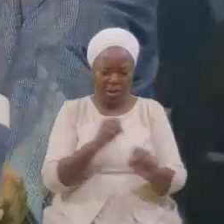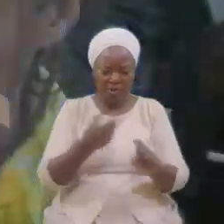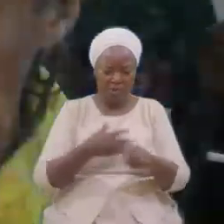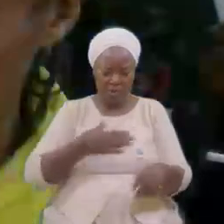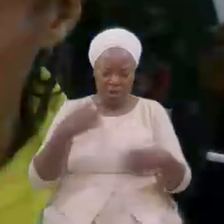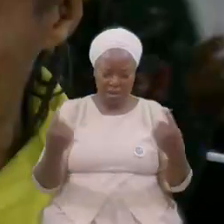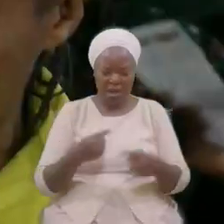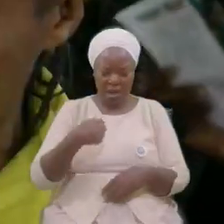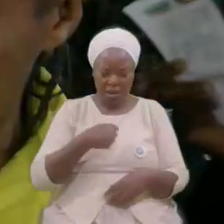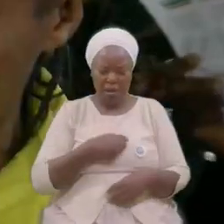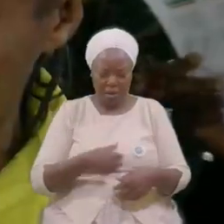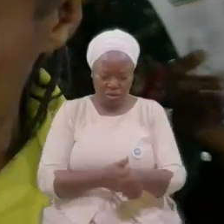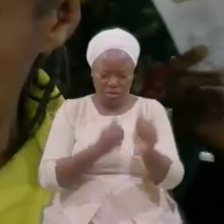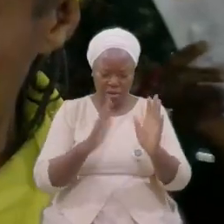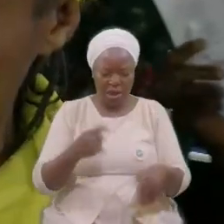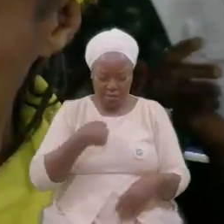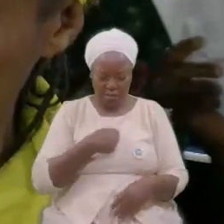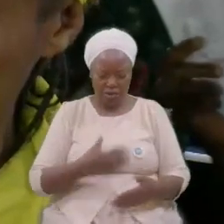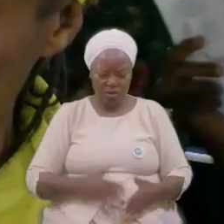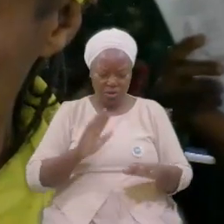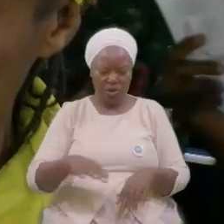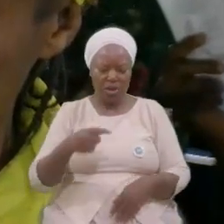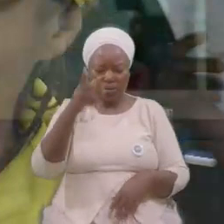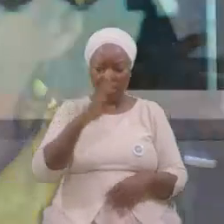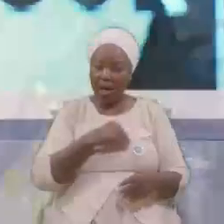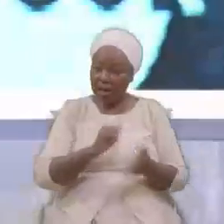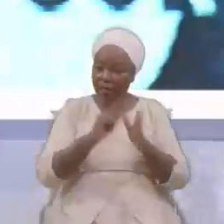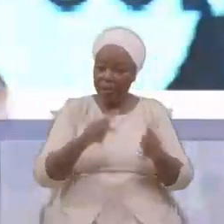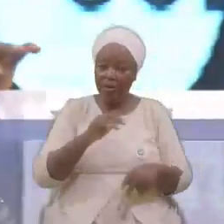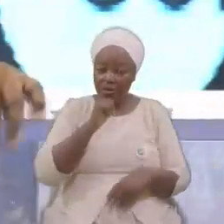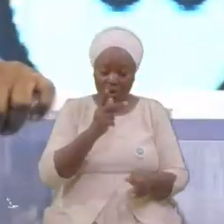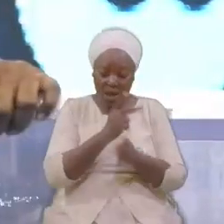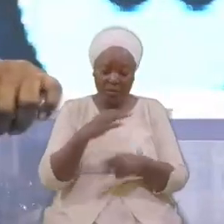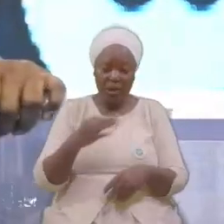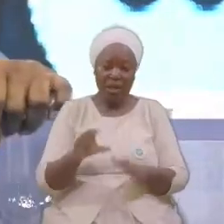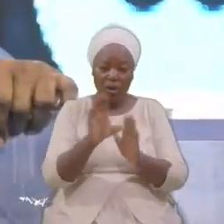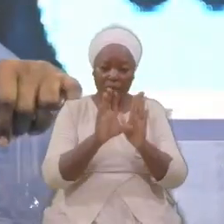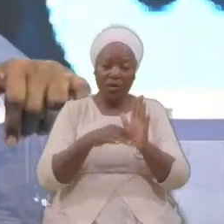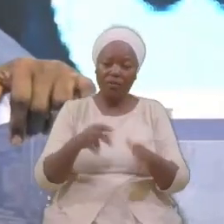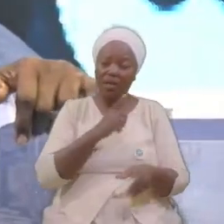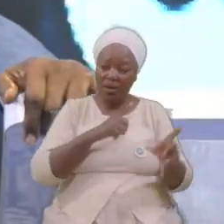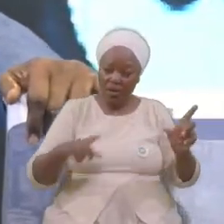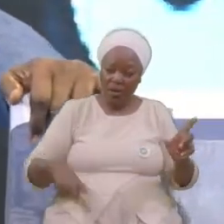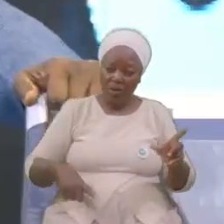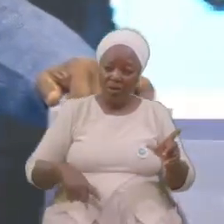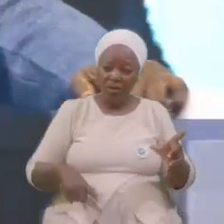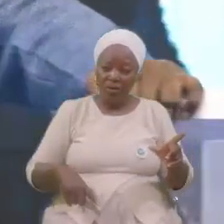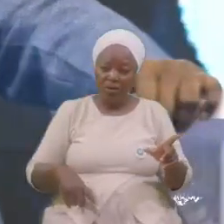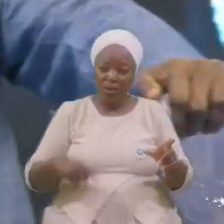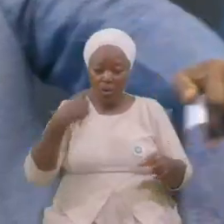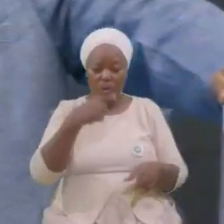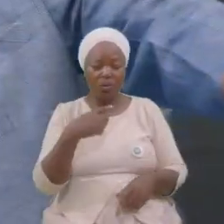I'm a follower of Christ, and is not keeping the commandments of the Lord, who says,